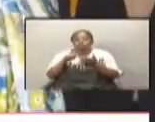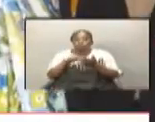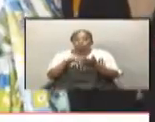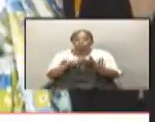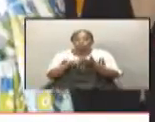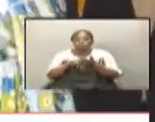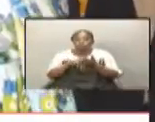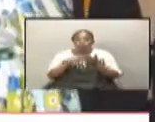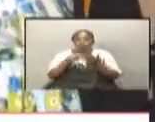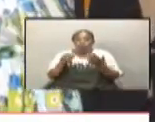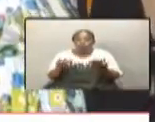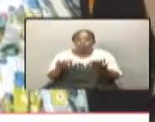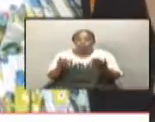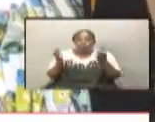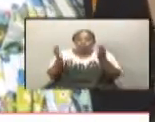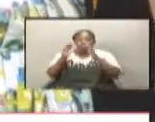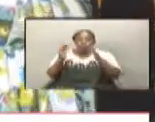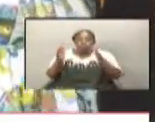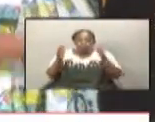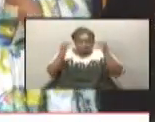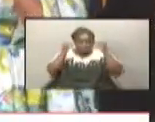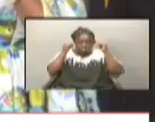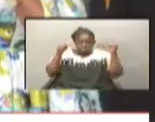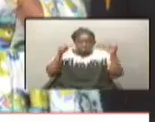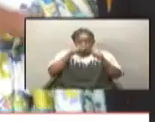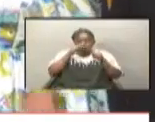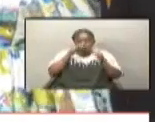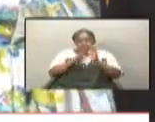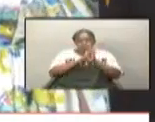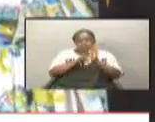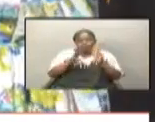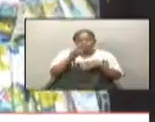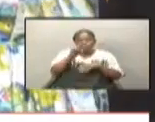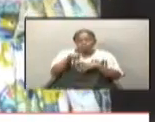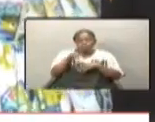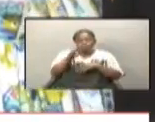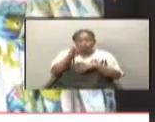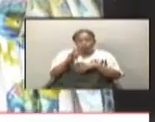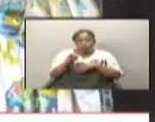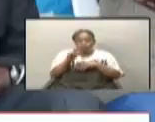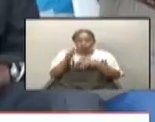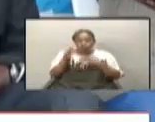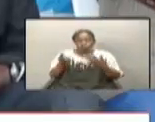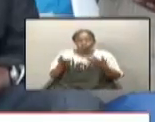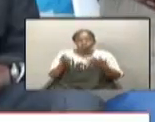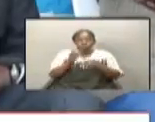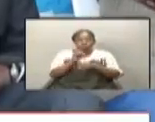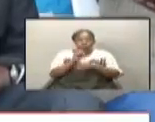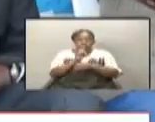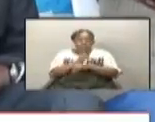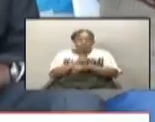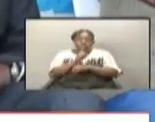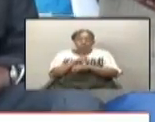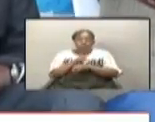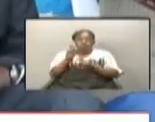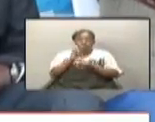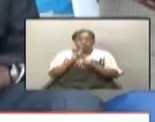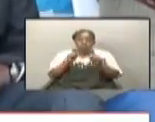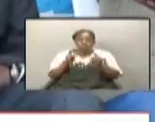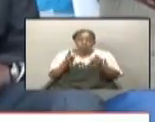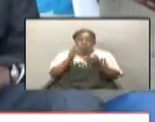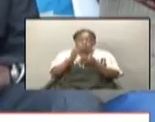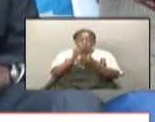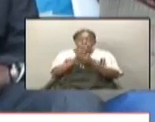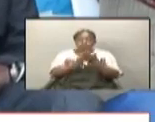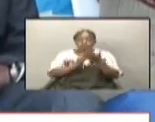schools. Kumukolo guno President Yoweri Museveni akiikiriddwa Ssaabaminisita Robin Nabbanja awabudde abantu okwewala okutematema mu